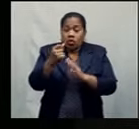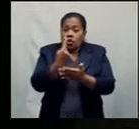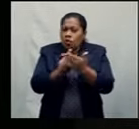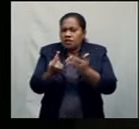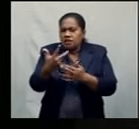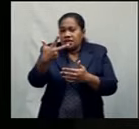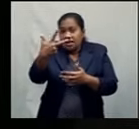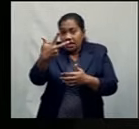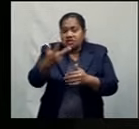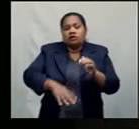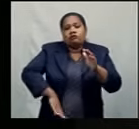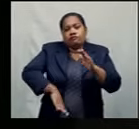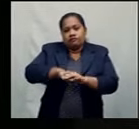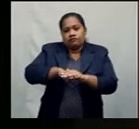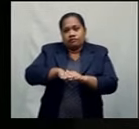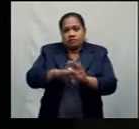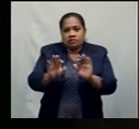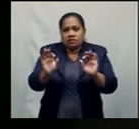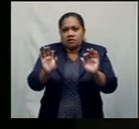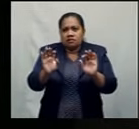them